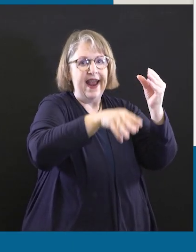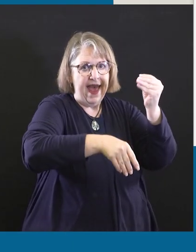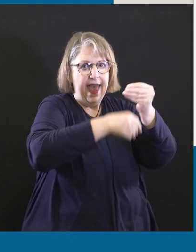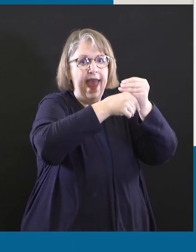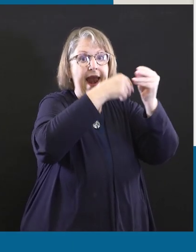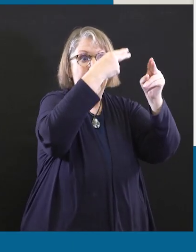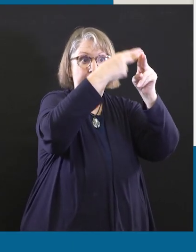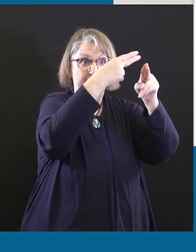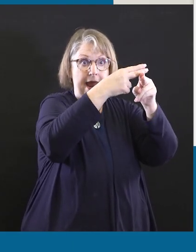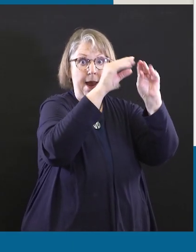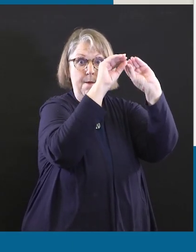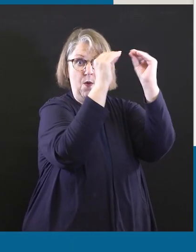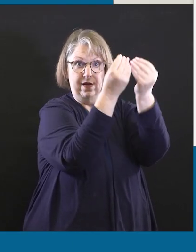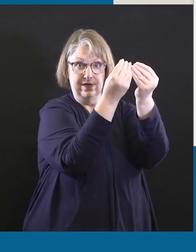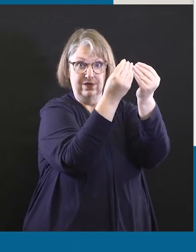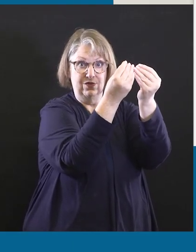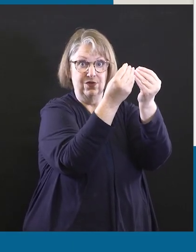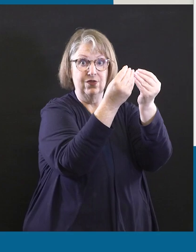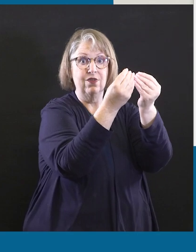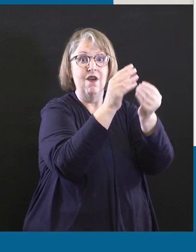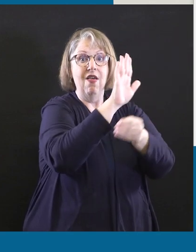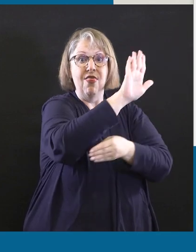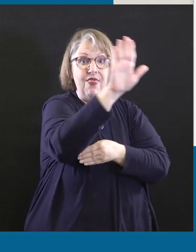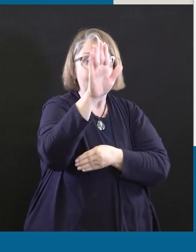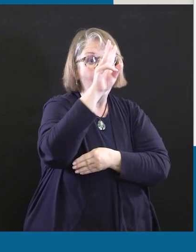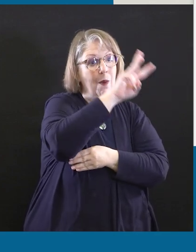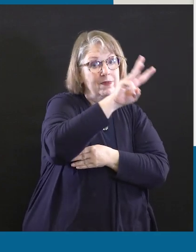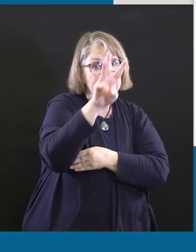and it will provide additional information.